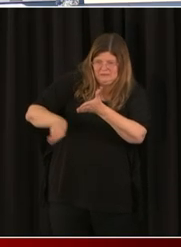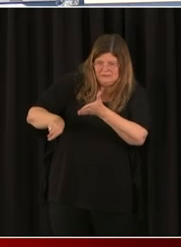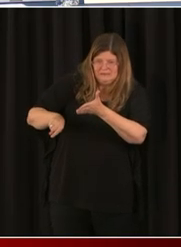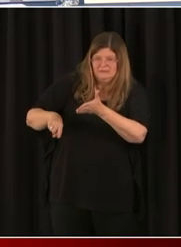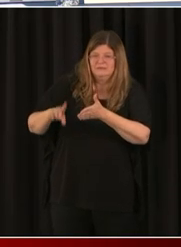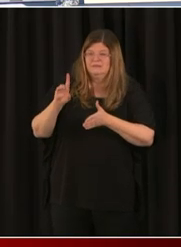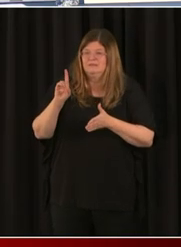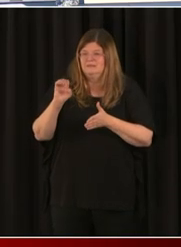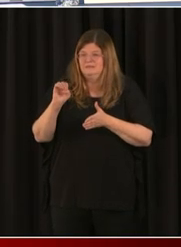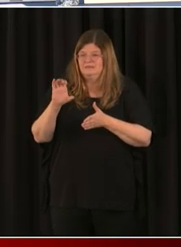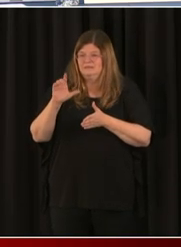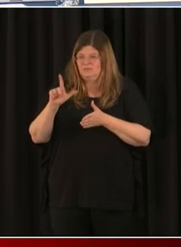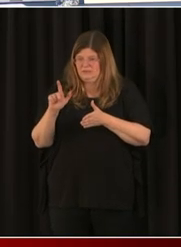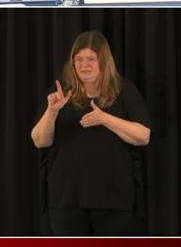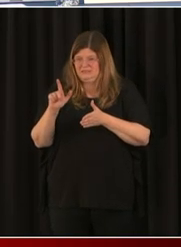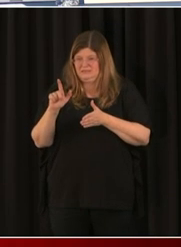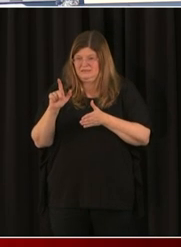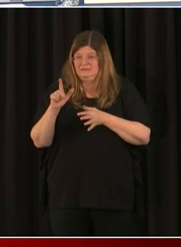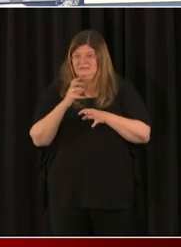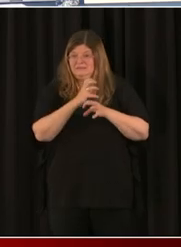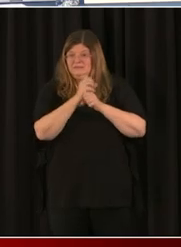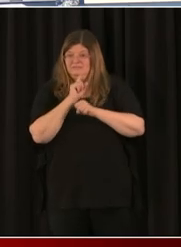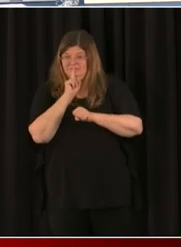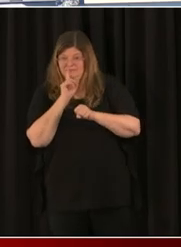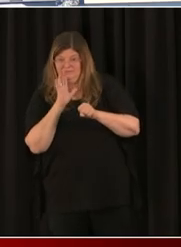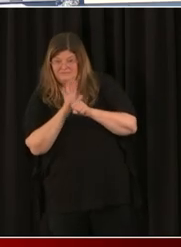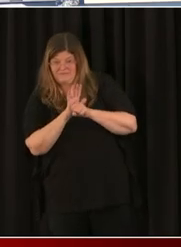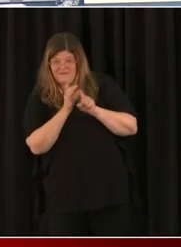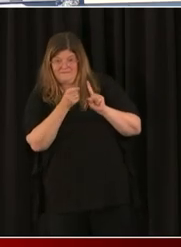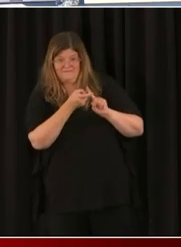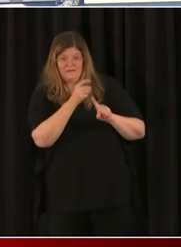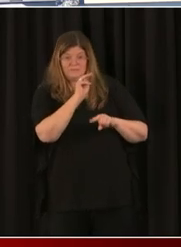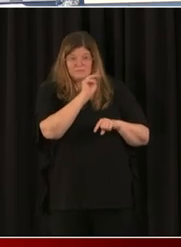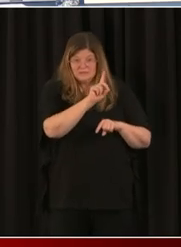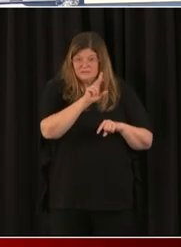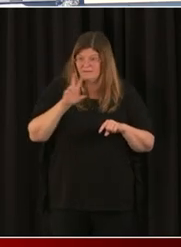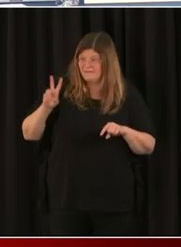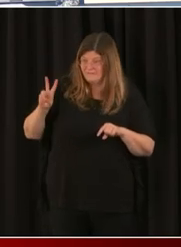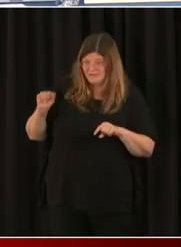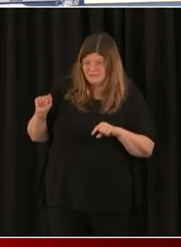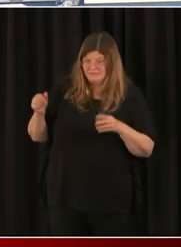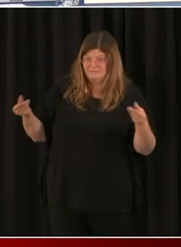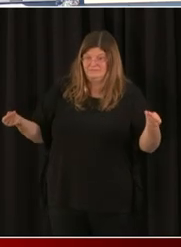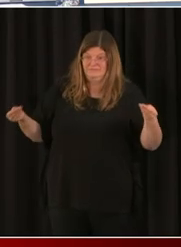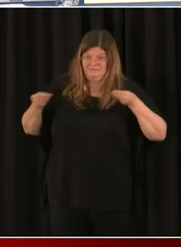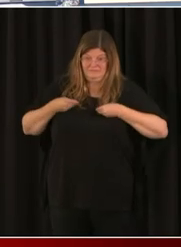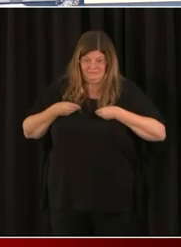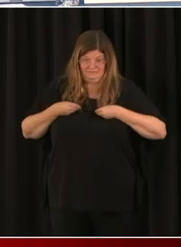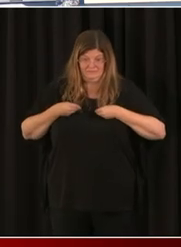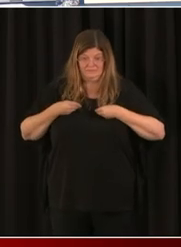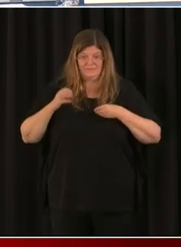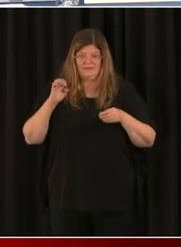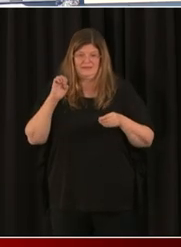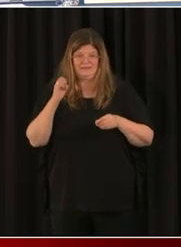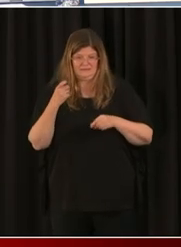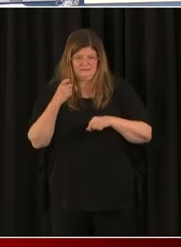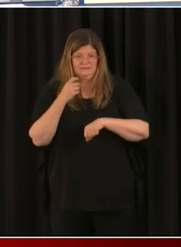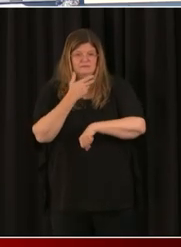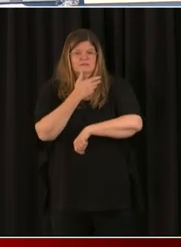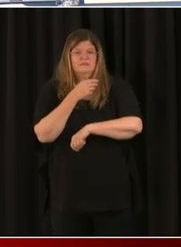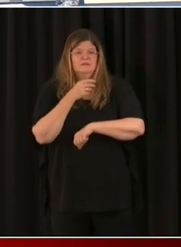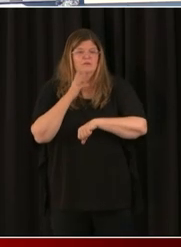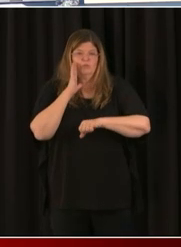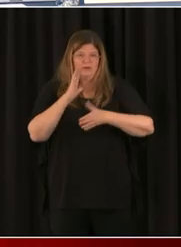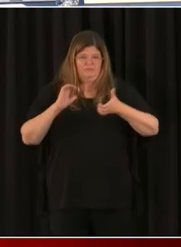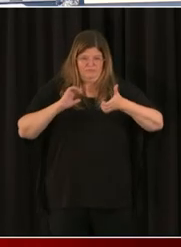notification from Virginia and Maryland that we would be receiving additional doses of vaccine, that will partner with both CVS and